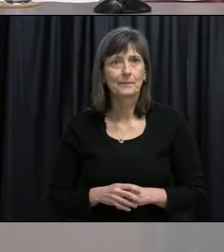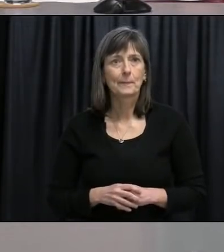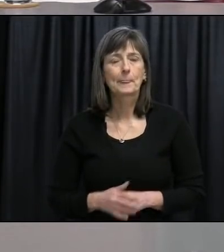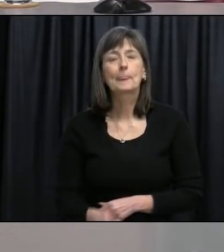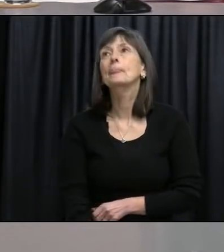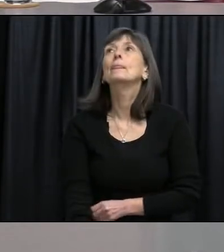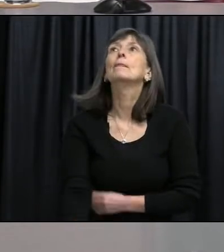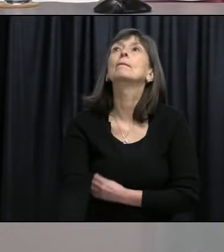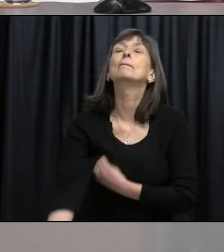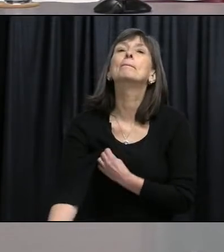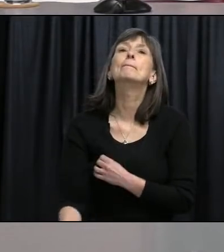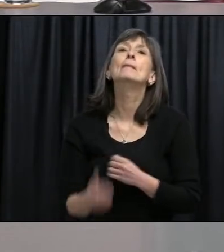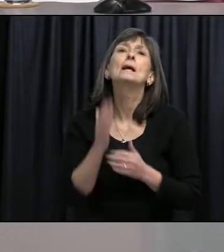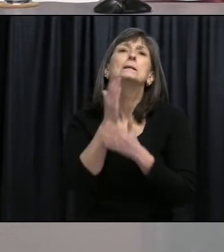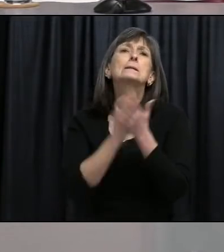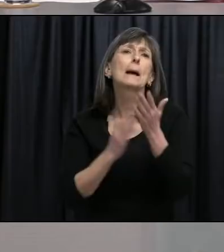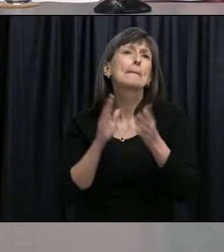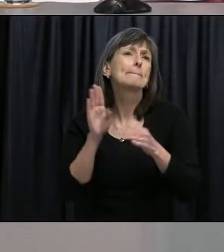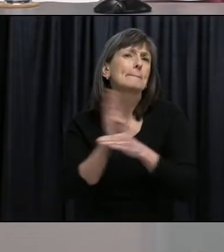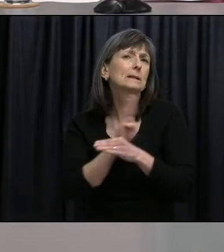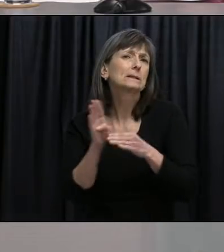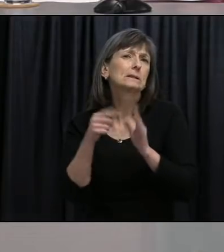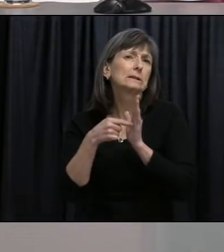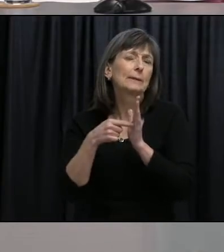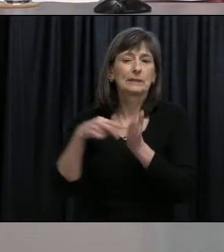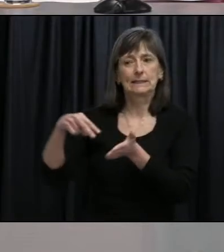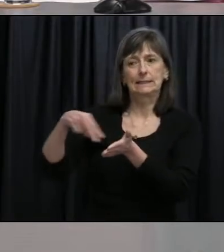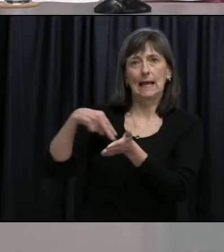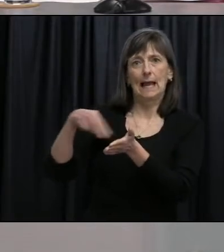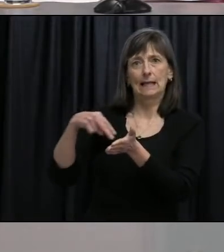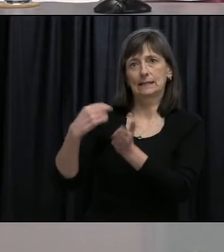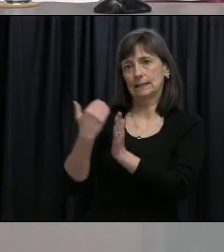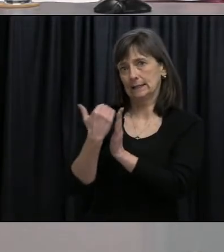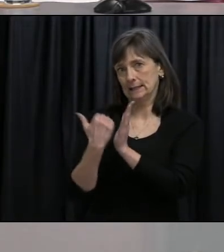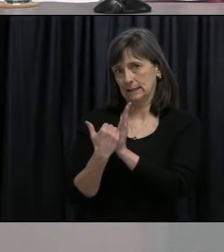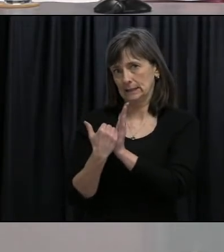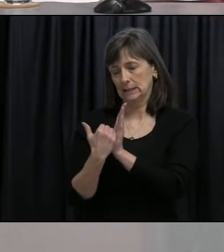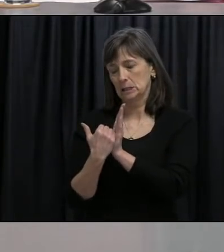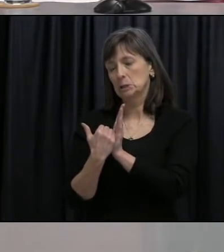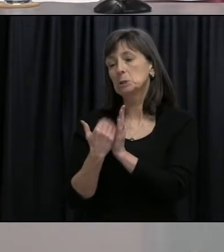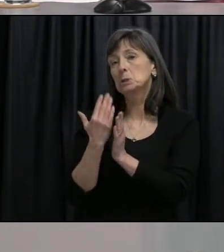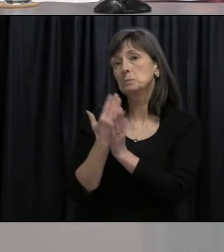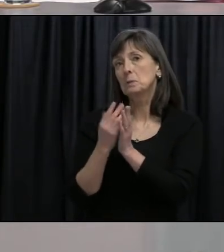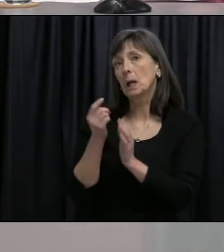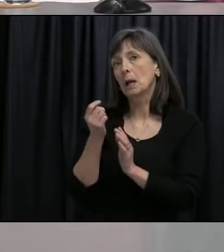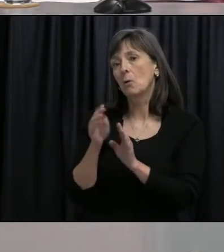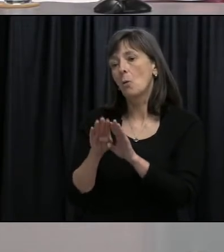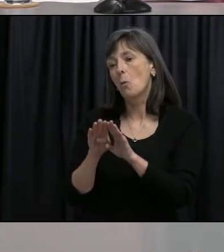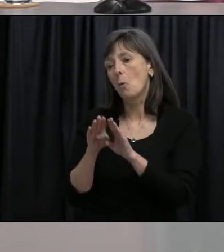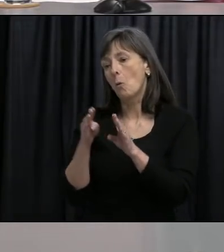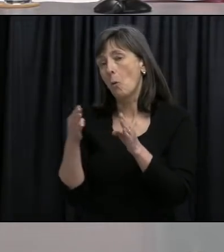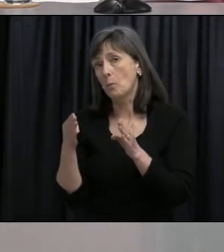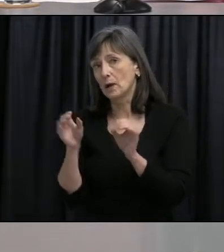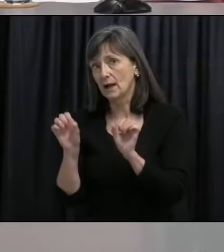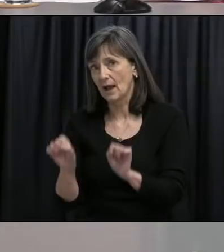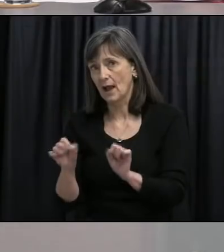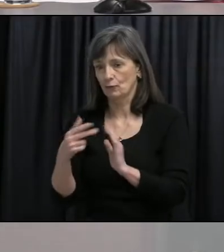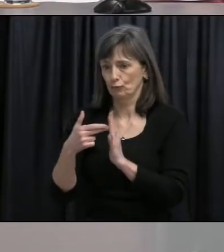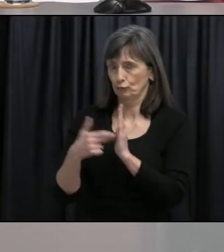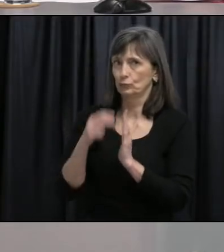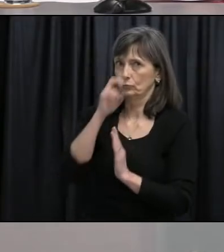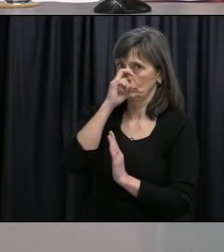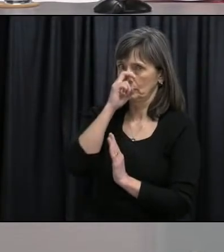So some businesses, such as dance studios, are being permitted to open in some capacity, but there's a little confusion. I was wondering